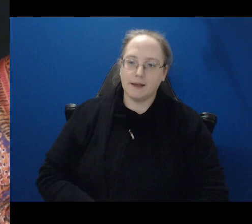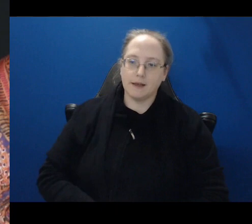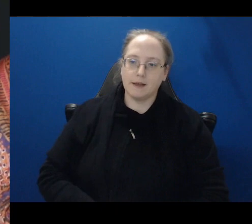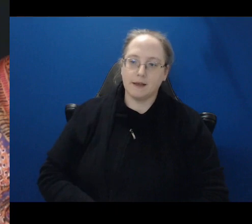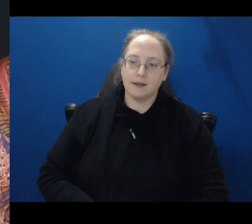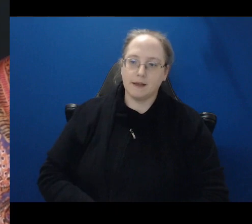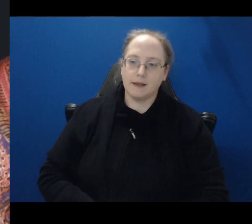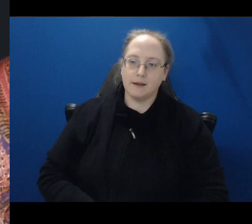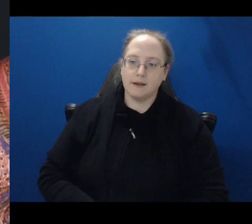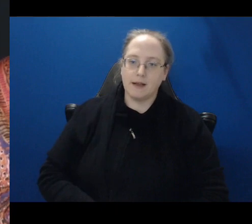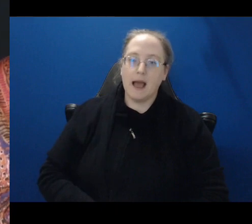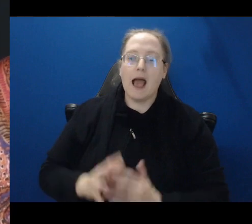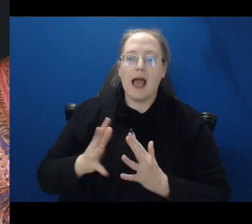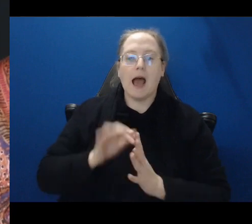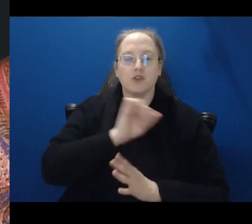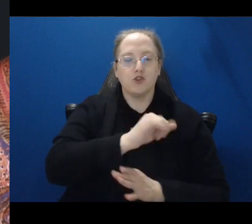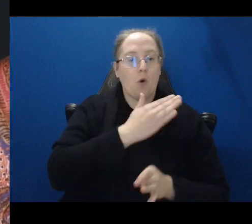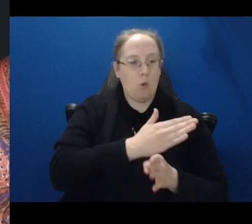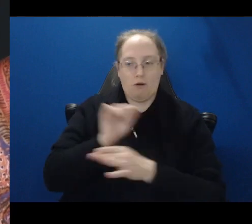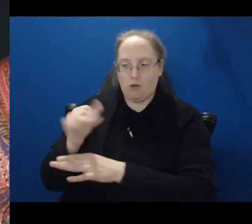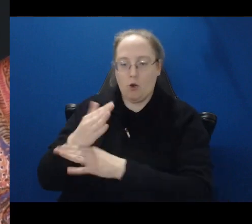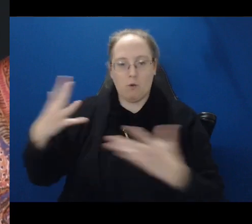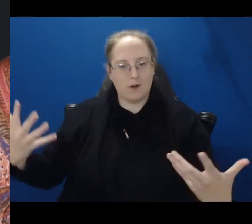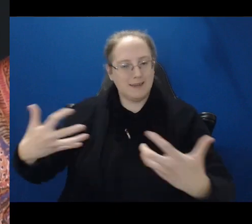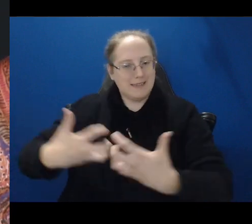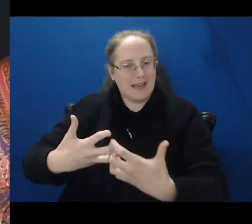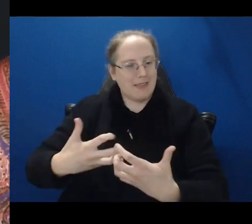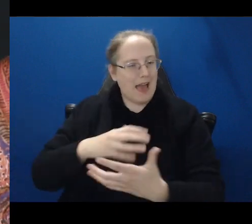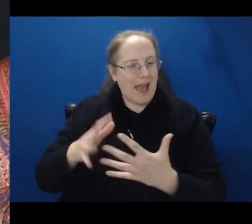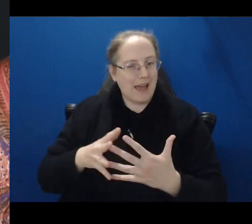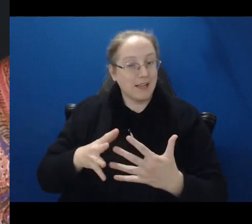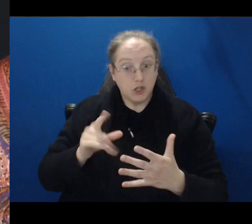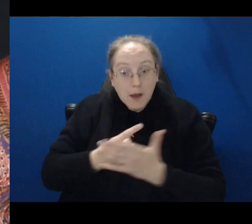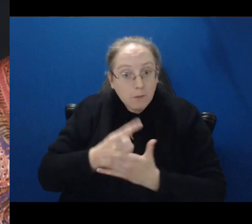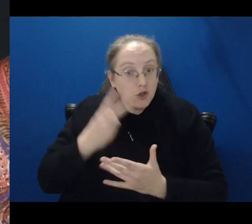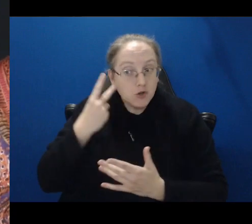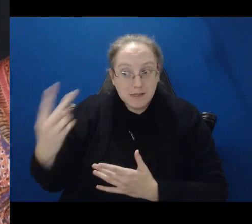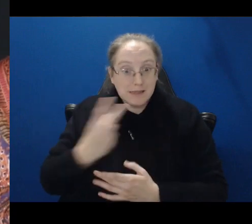work together? And did you have a chance to see the works together before they were exhibited?